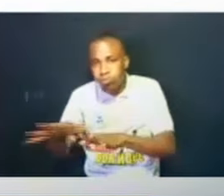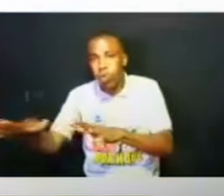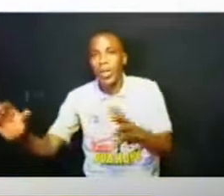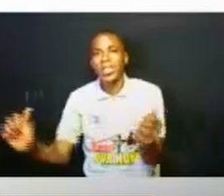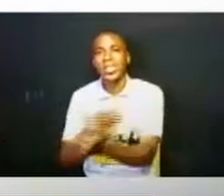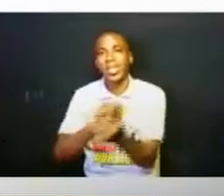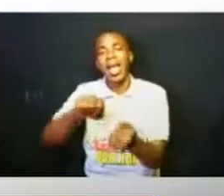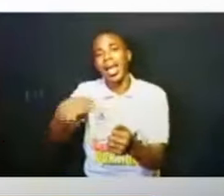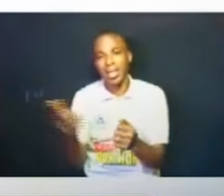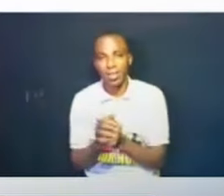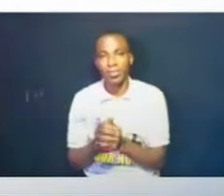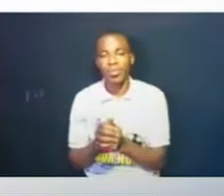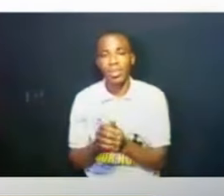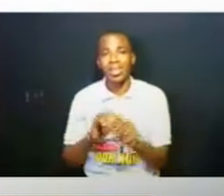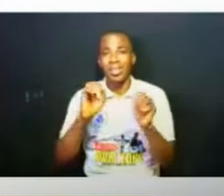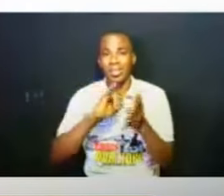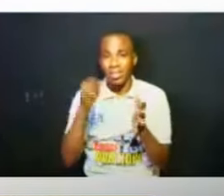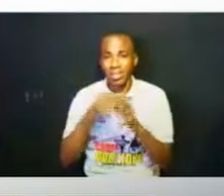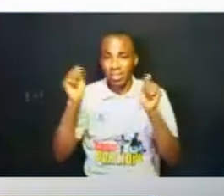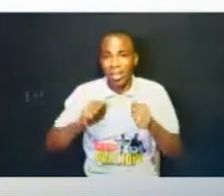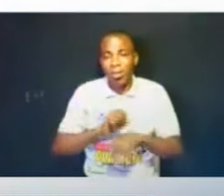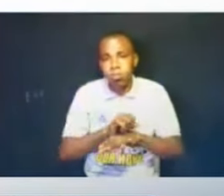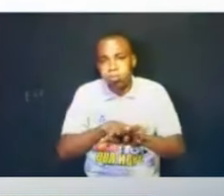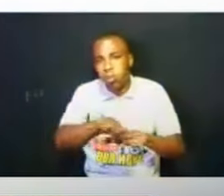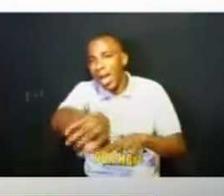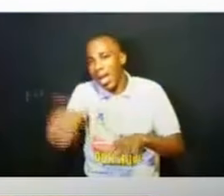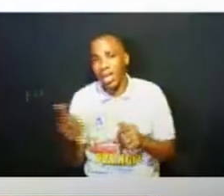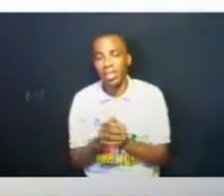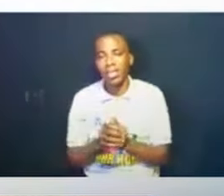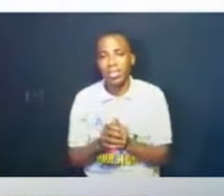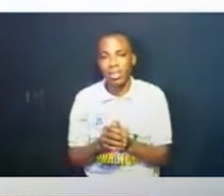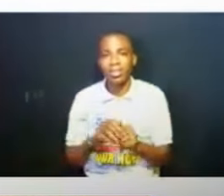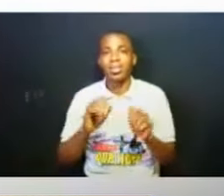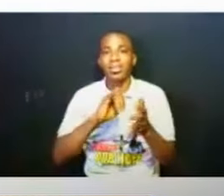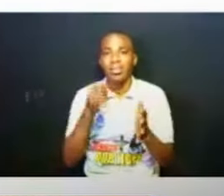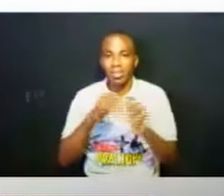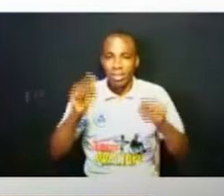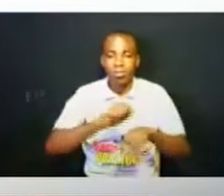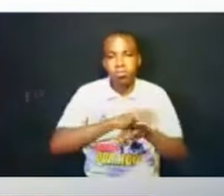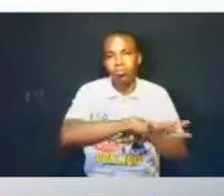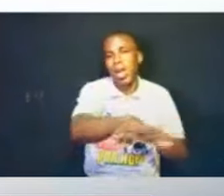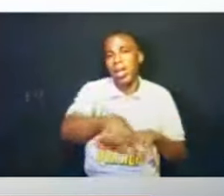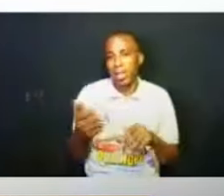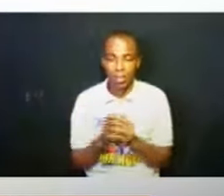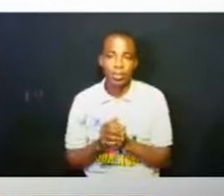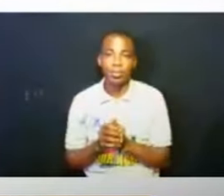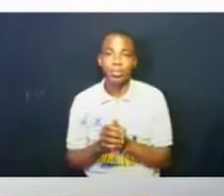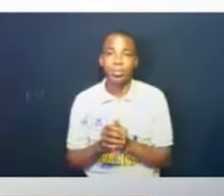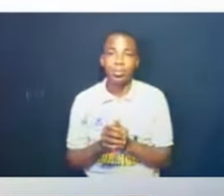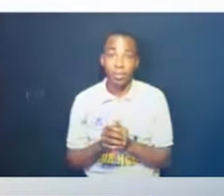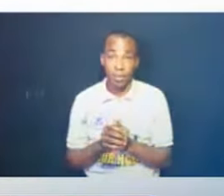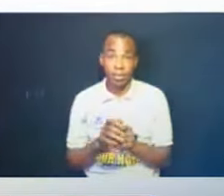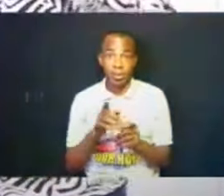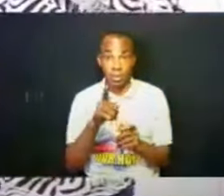sign afoforo se. It has spreading effects. It to me sign. It is infectious. It to me sign afoforo. See if you like. Okay,